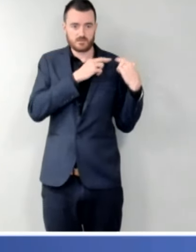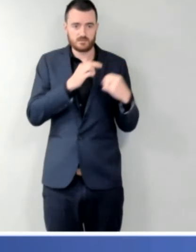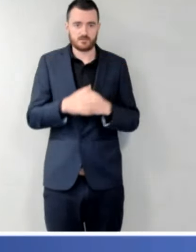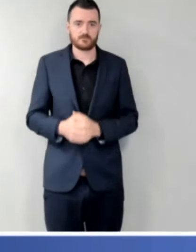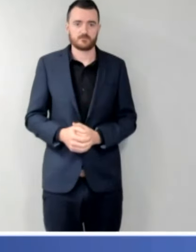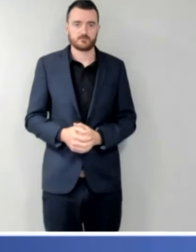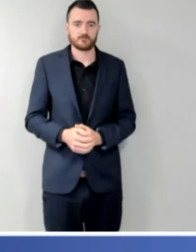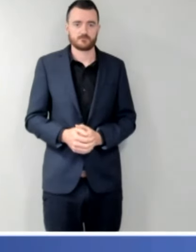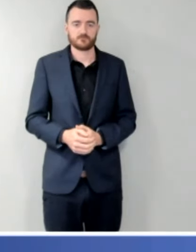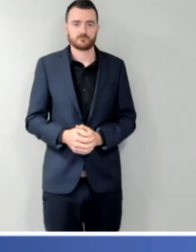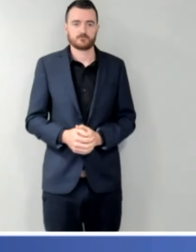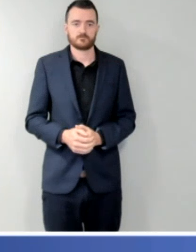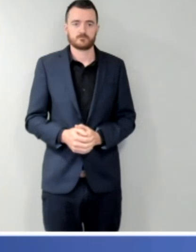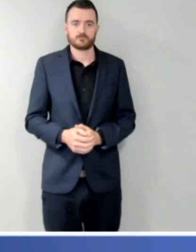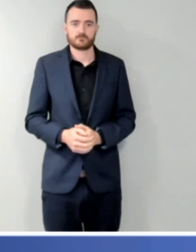And